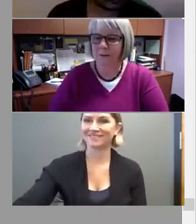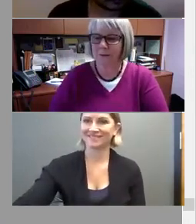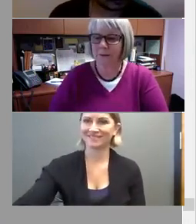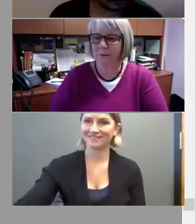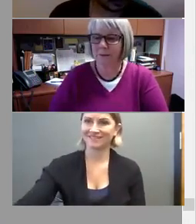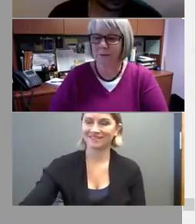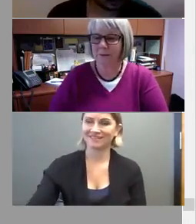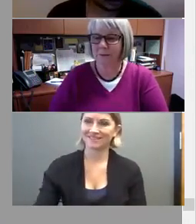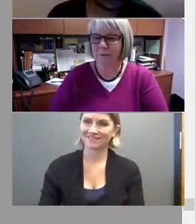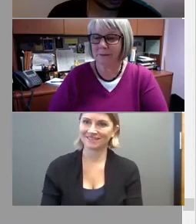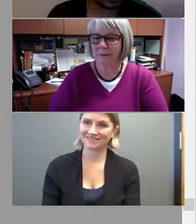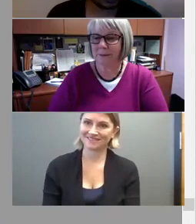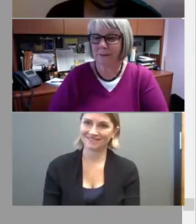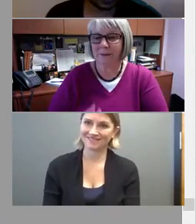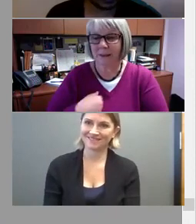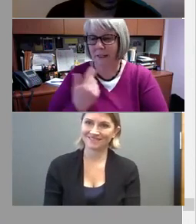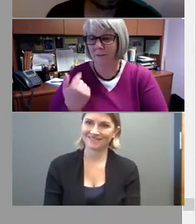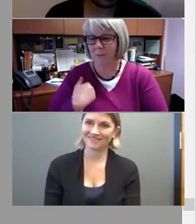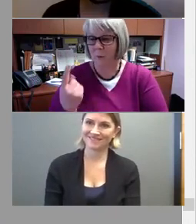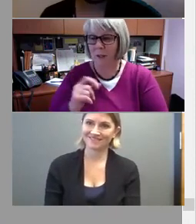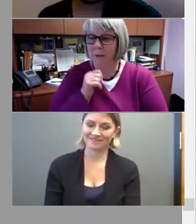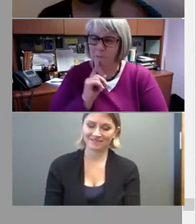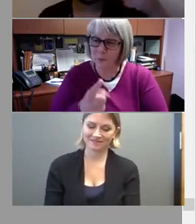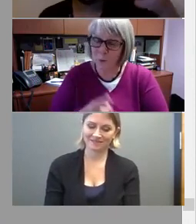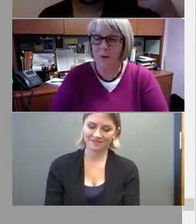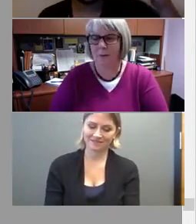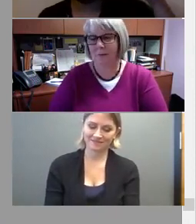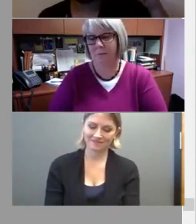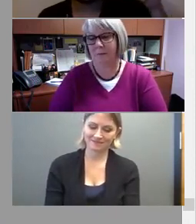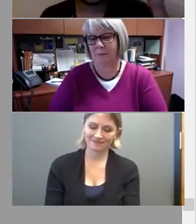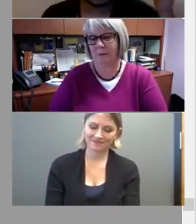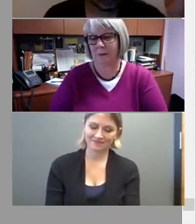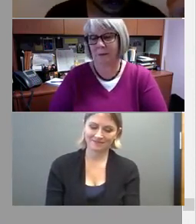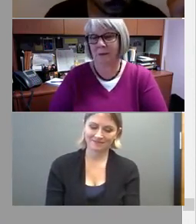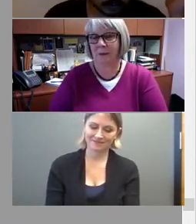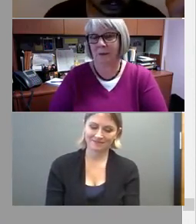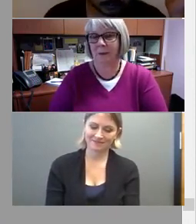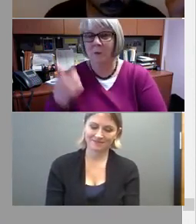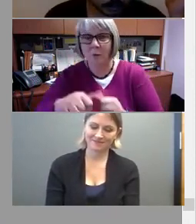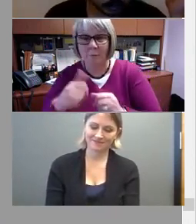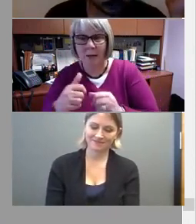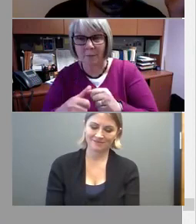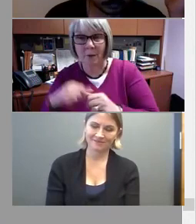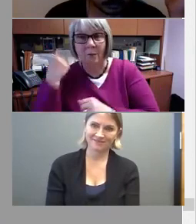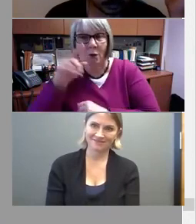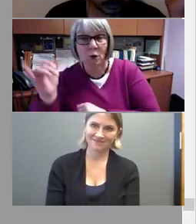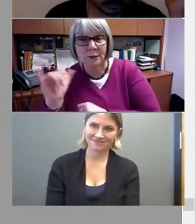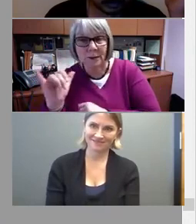I have one not sure and two n. Remember everyone, it is going to look similar